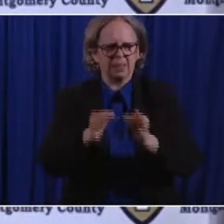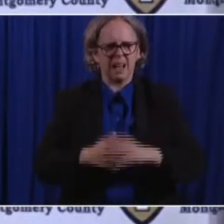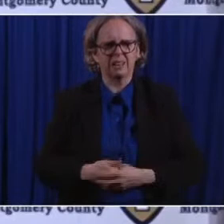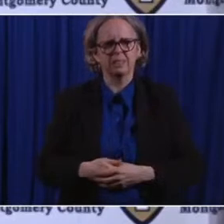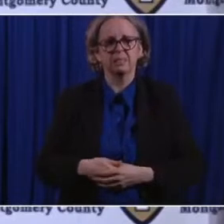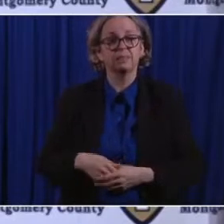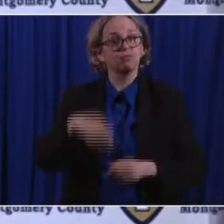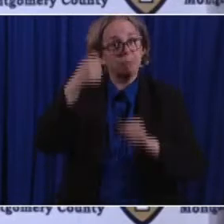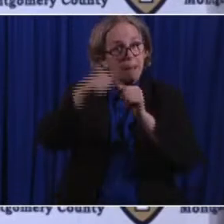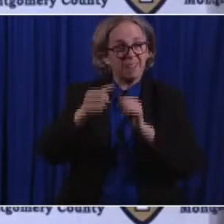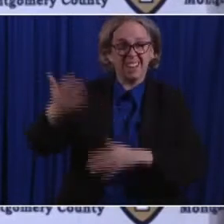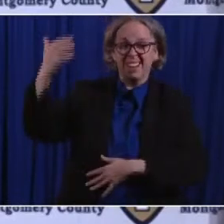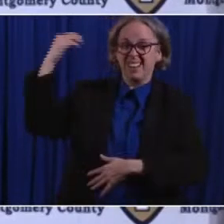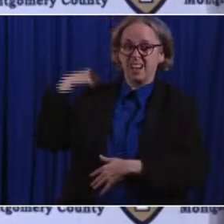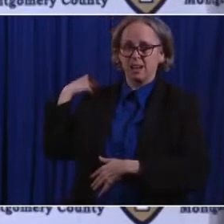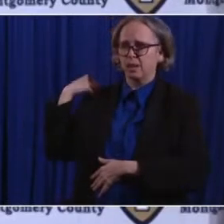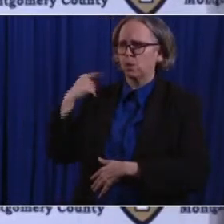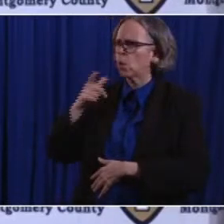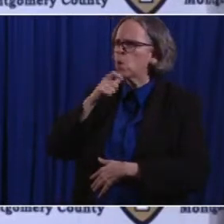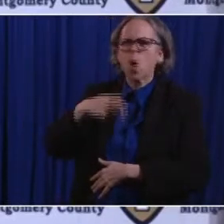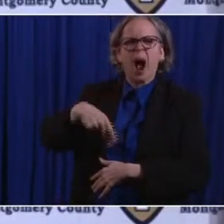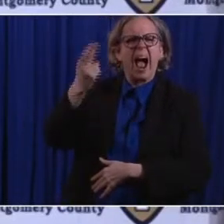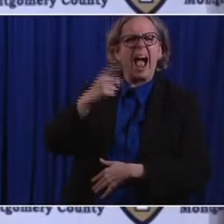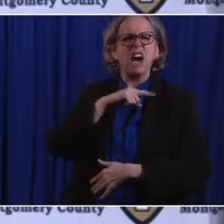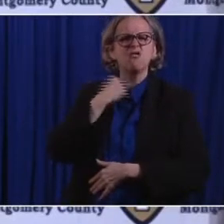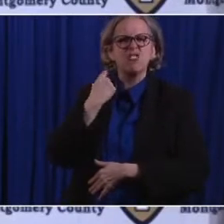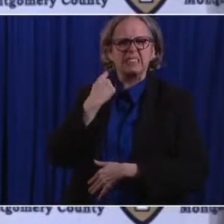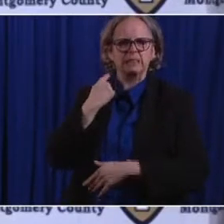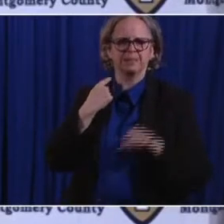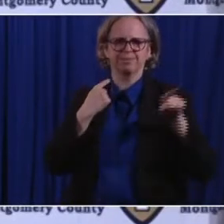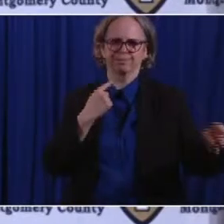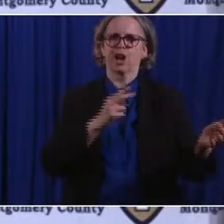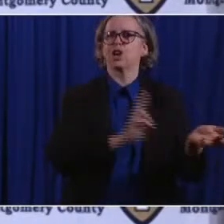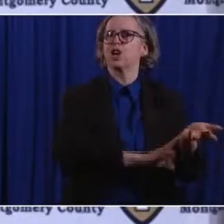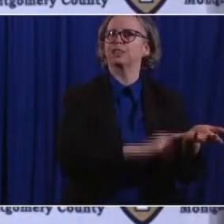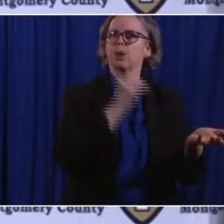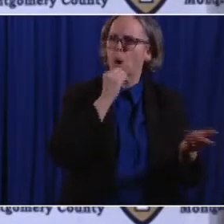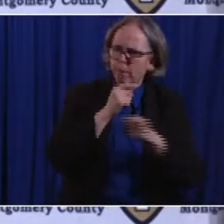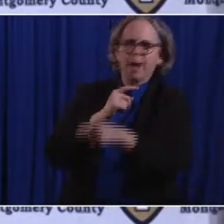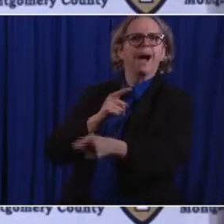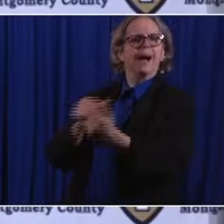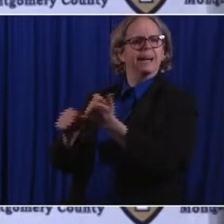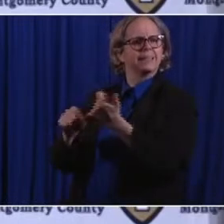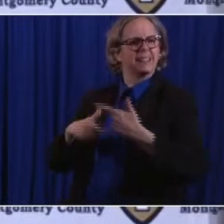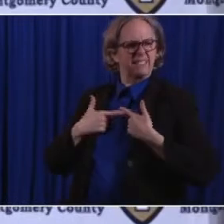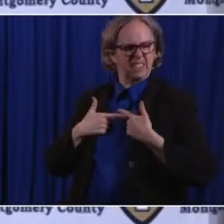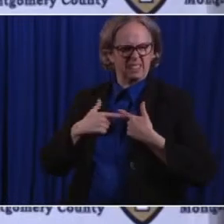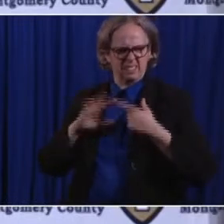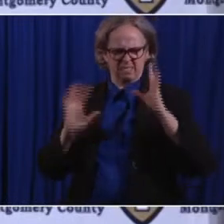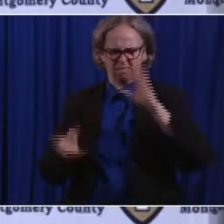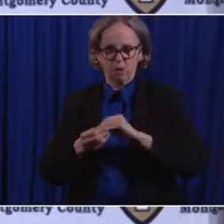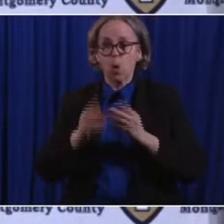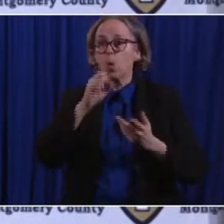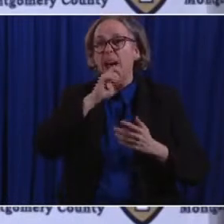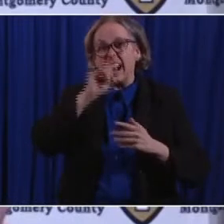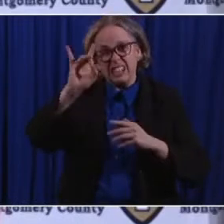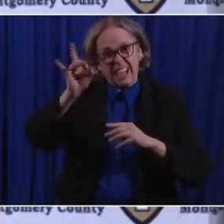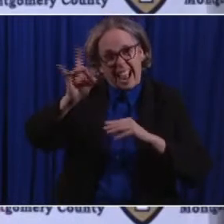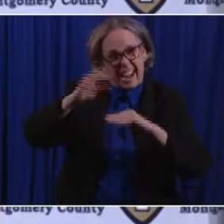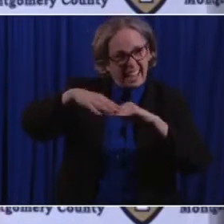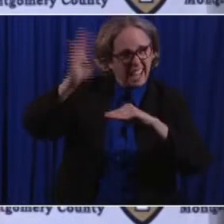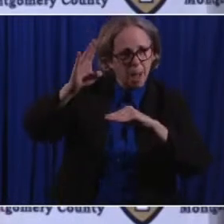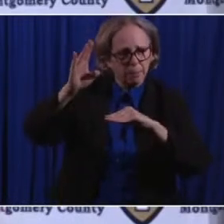over 80. We kept bringing that number down and opened it further and further